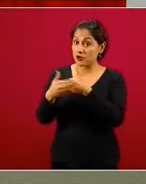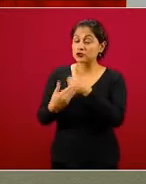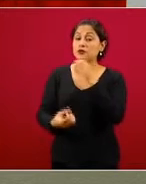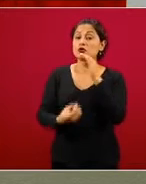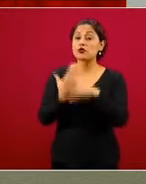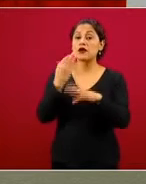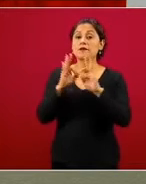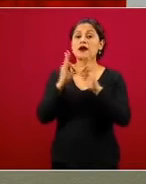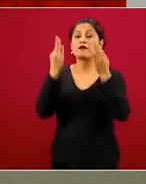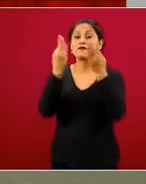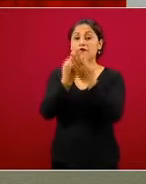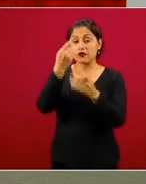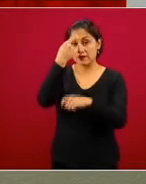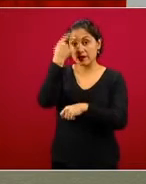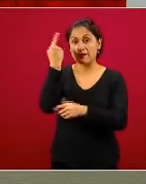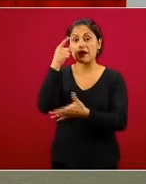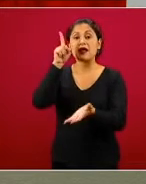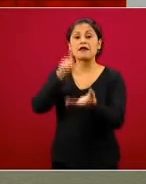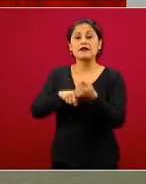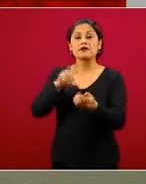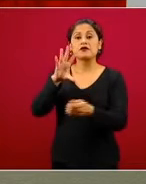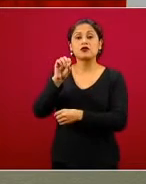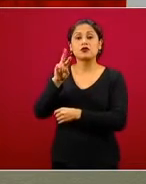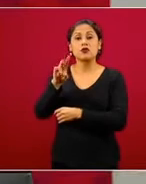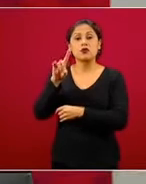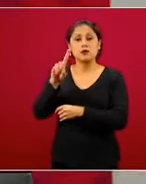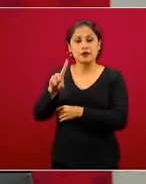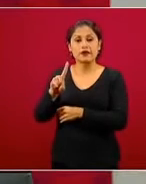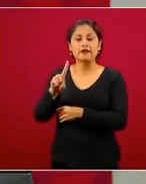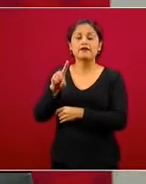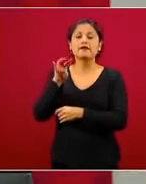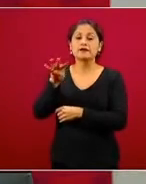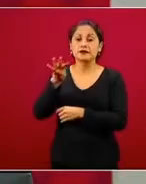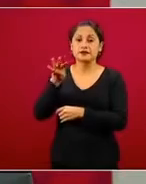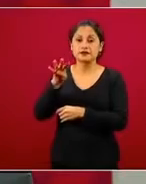911. This is a perfectly valid option for you.